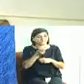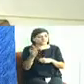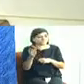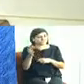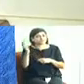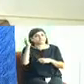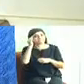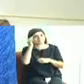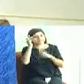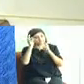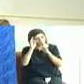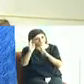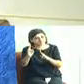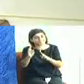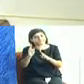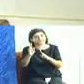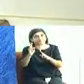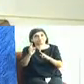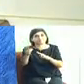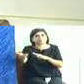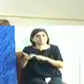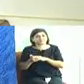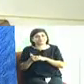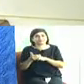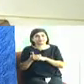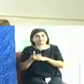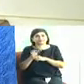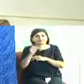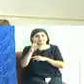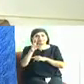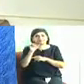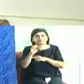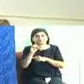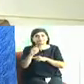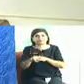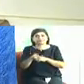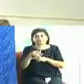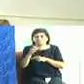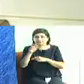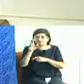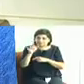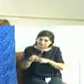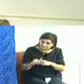work first in honor and welcome our founder, the Reverend Troy Perry, who's president in the house.